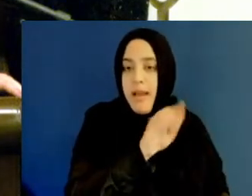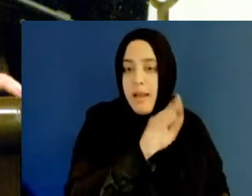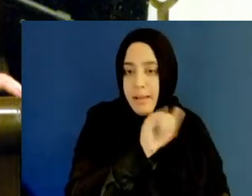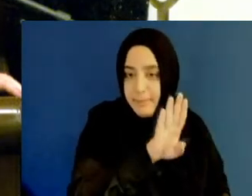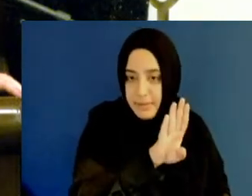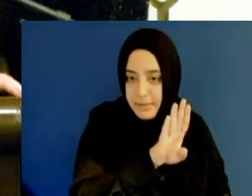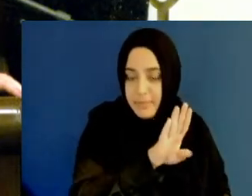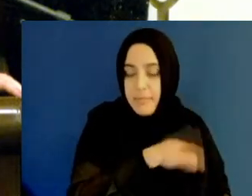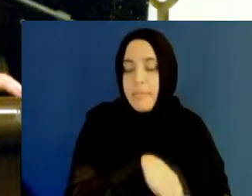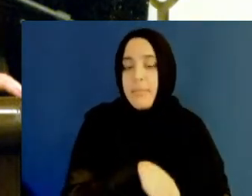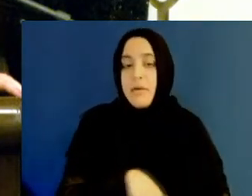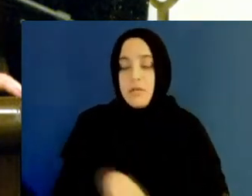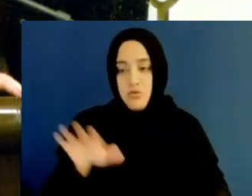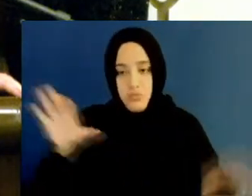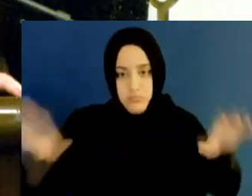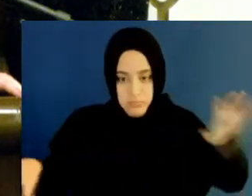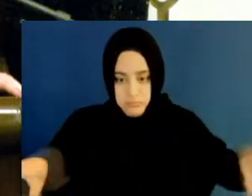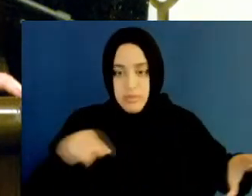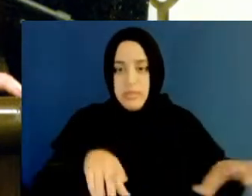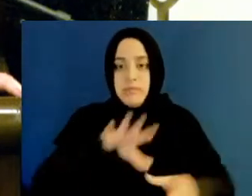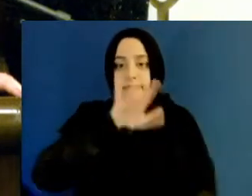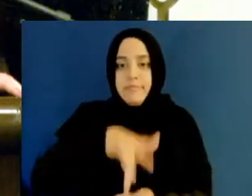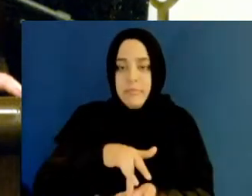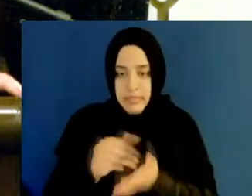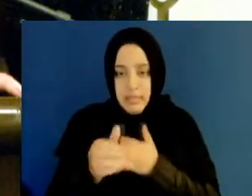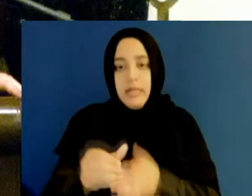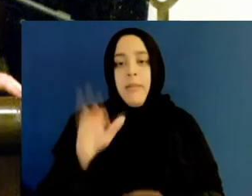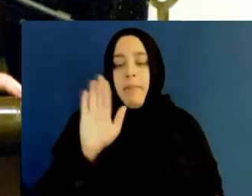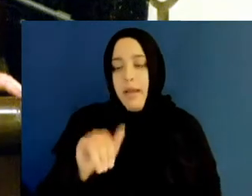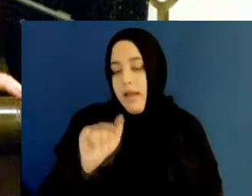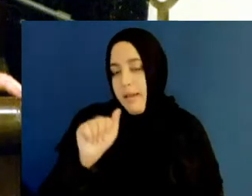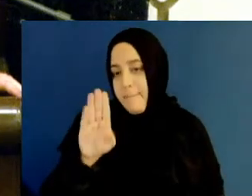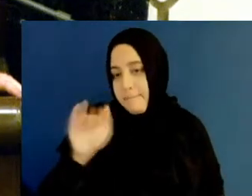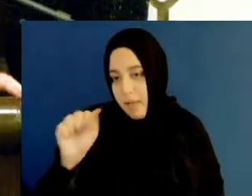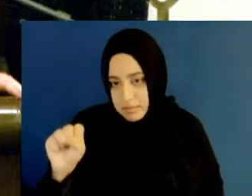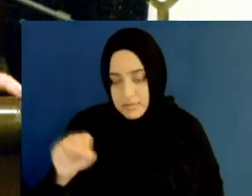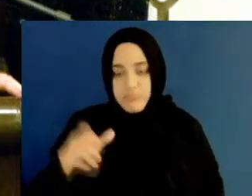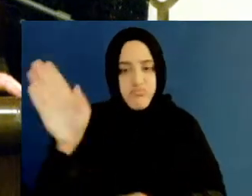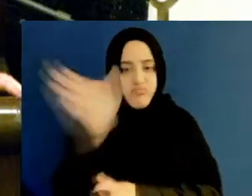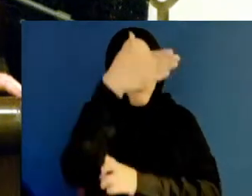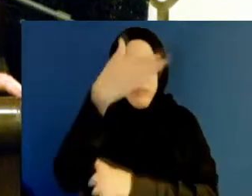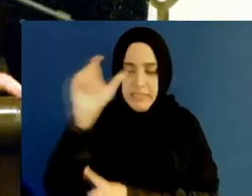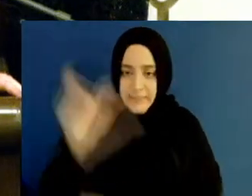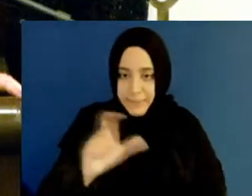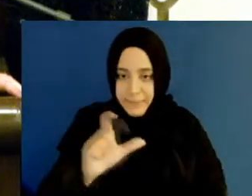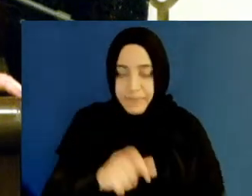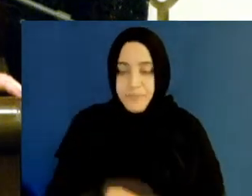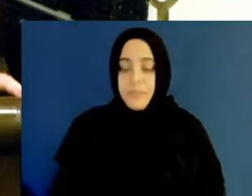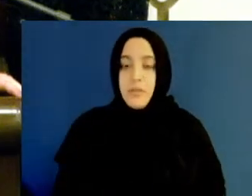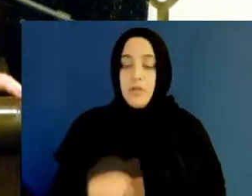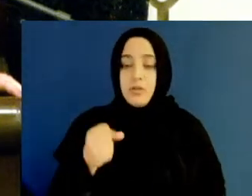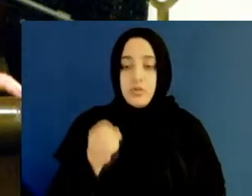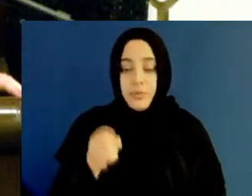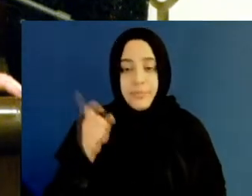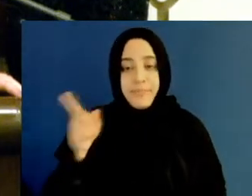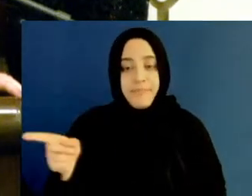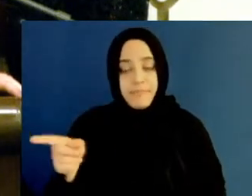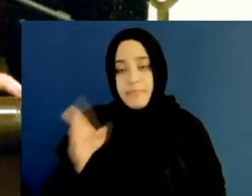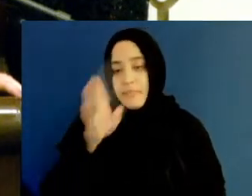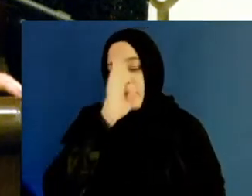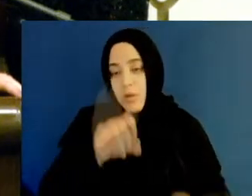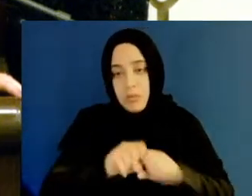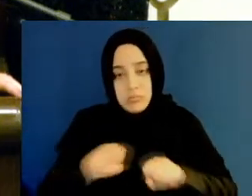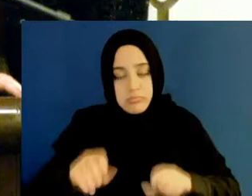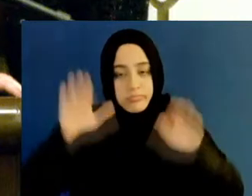the morning after Salatul Fajr, delivers two khutbas to the kuffar. You have within the maktal